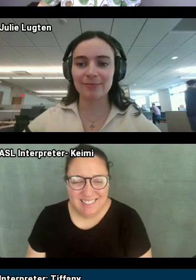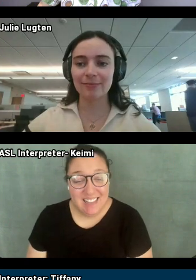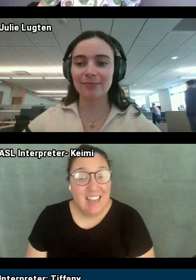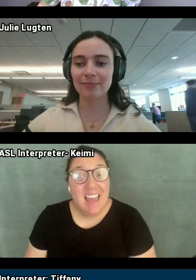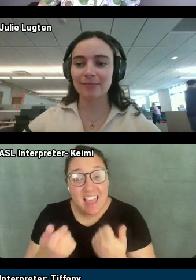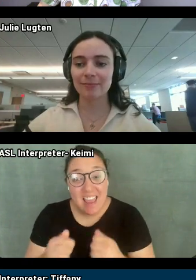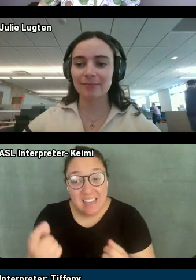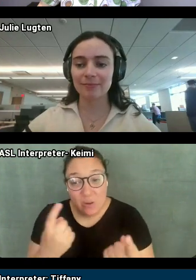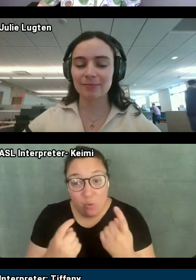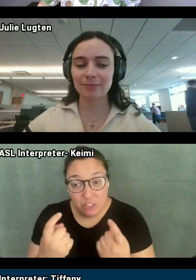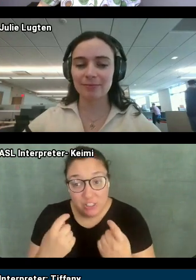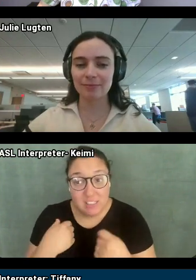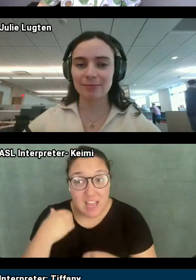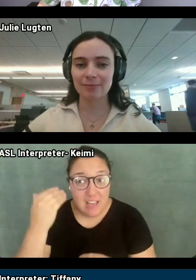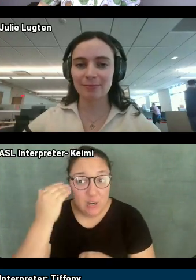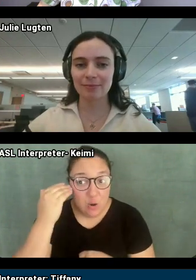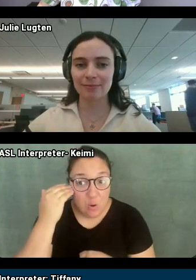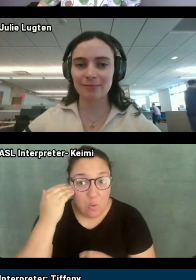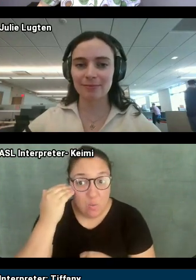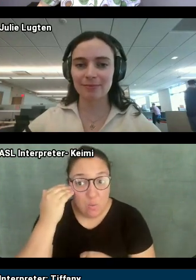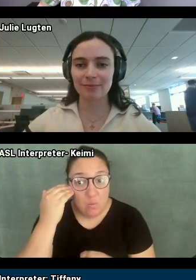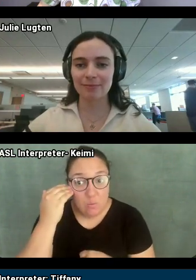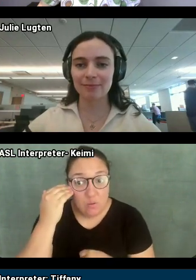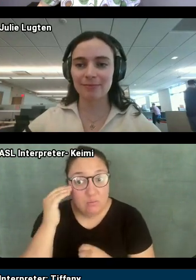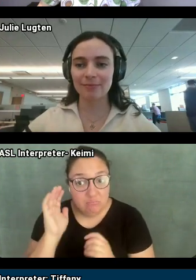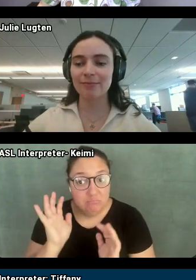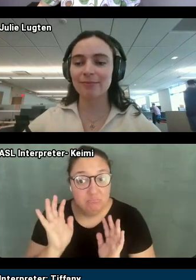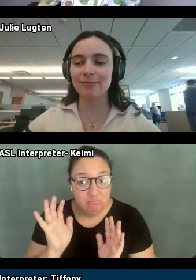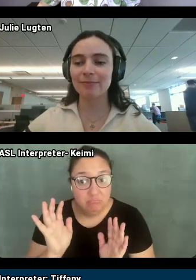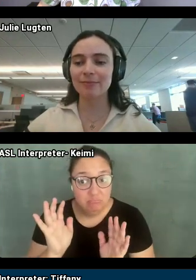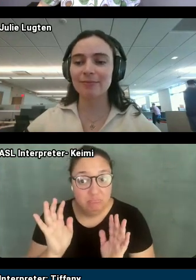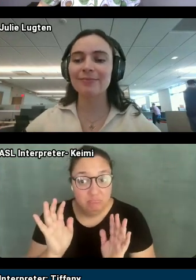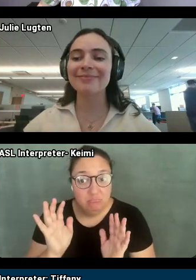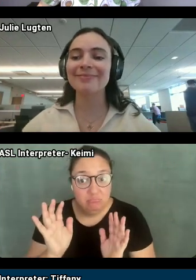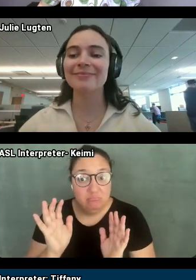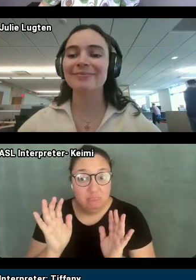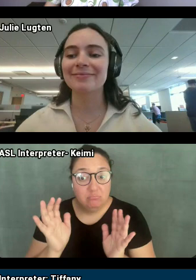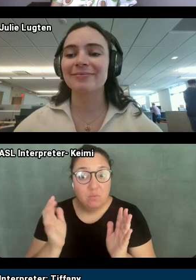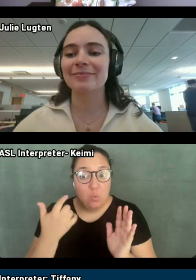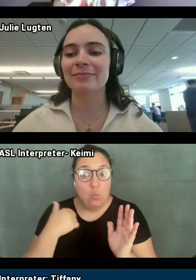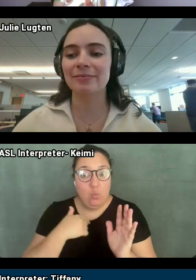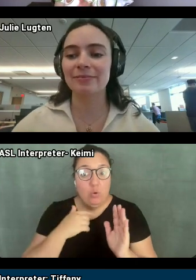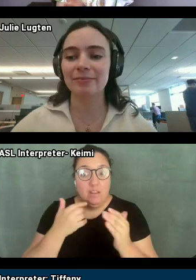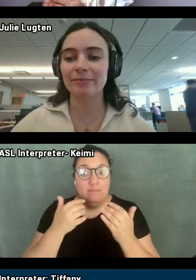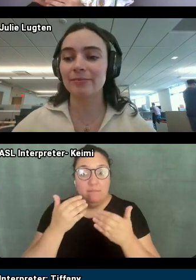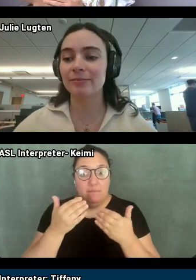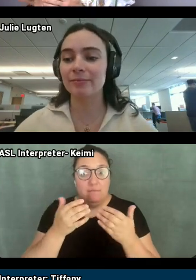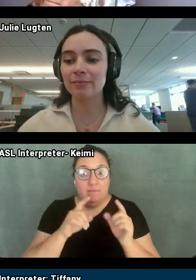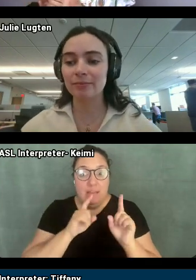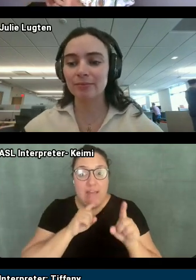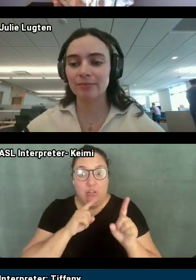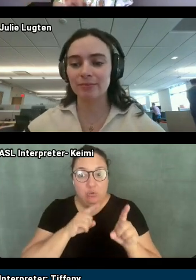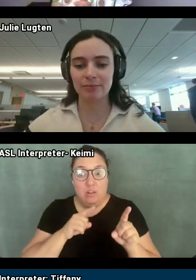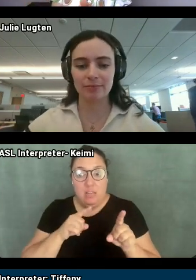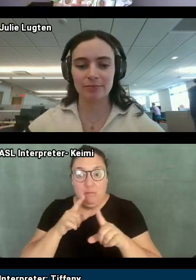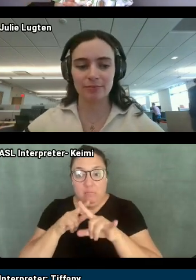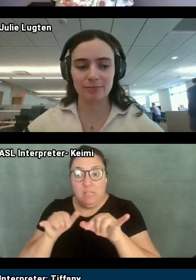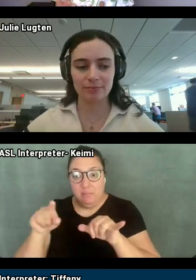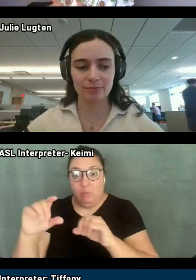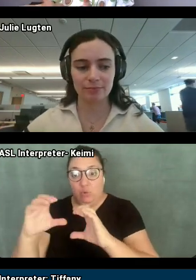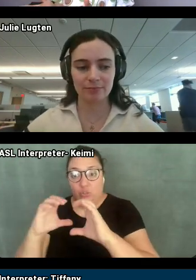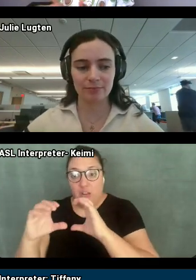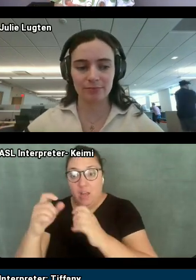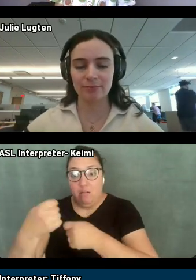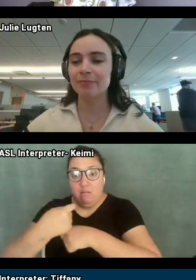Questions? I know we've been kind of answering some of the questions as we go along. If there's anything you want